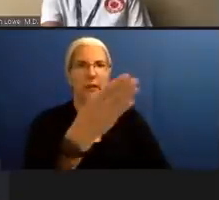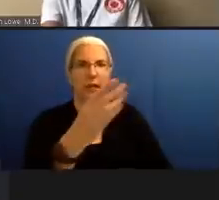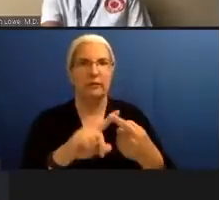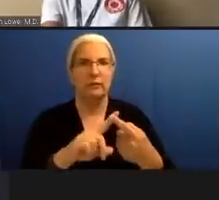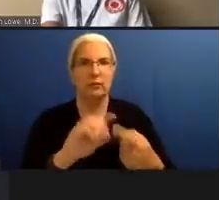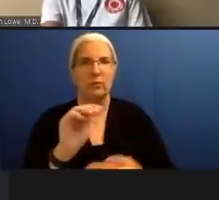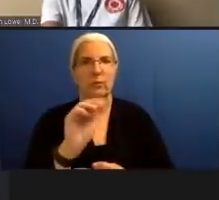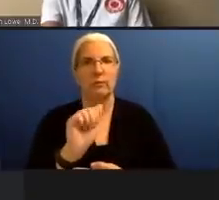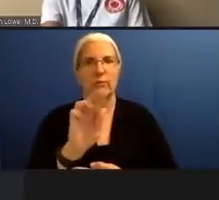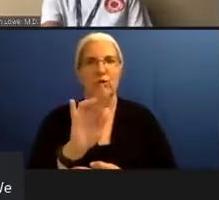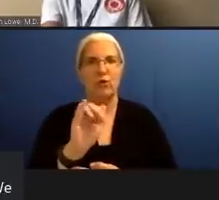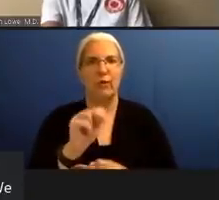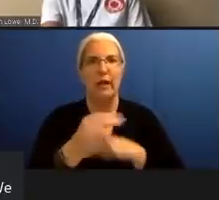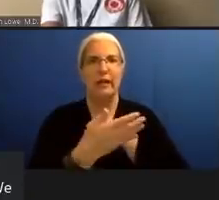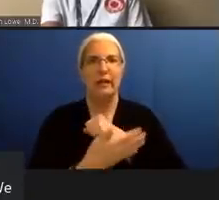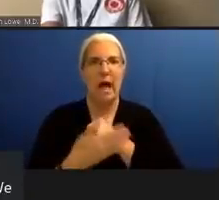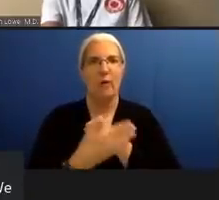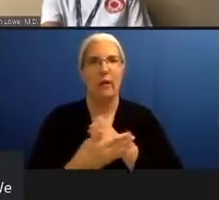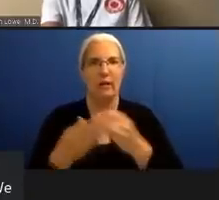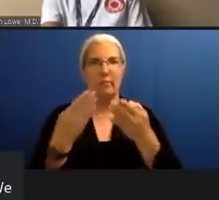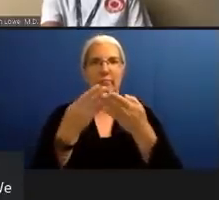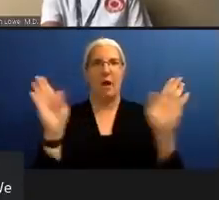and I think we're going to keep using it.